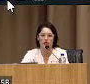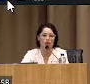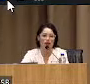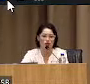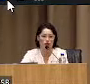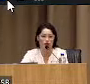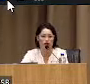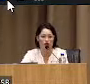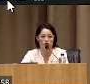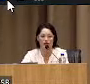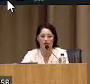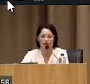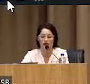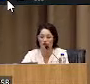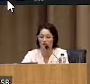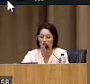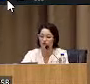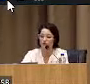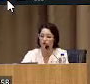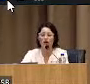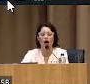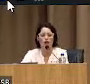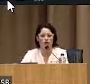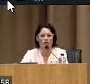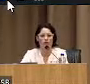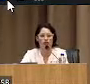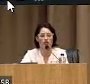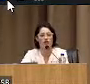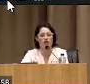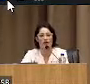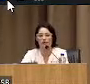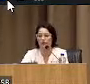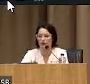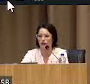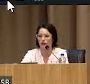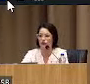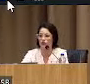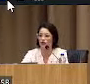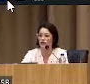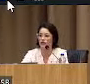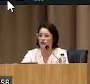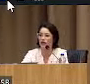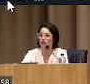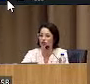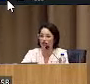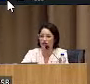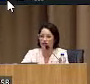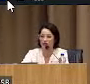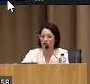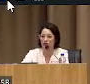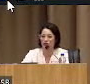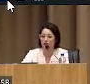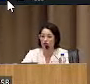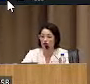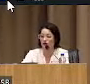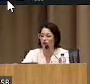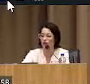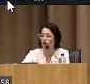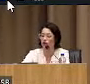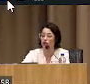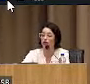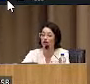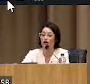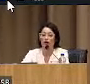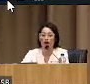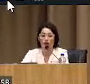different limitations. Most strong cases with eye